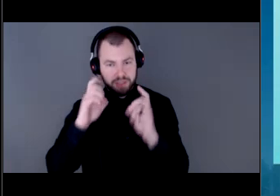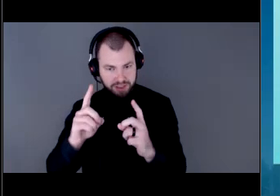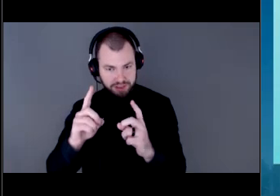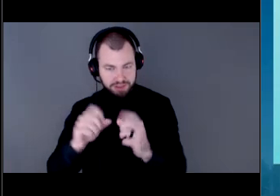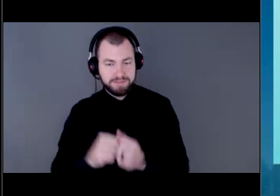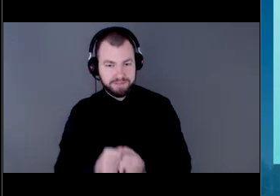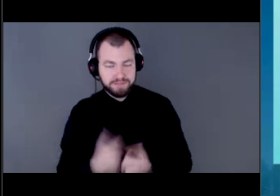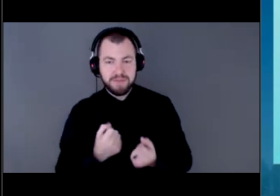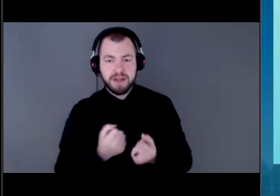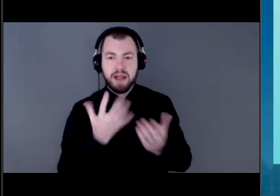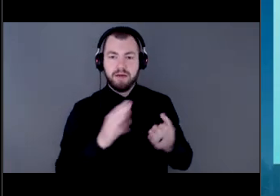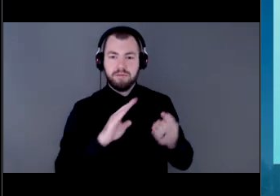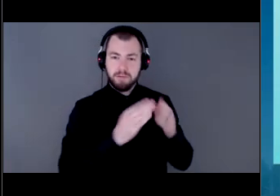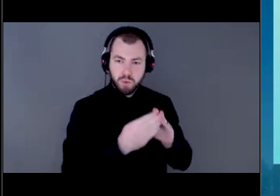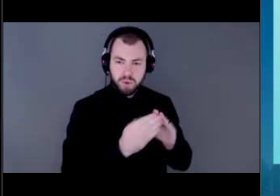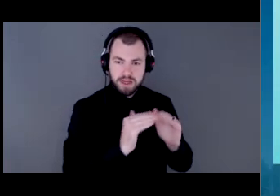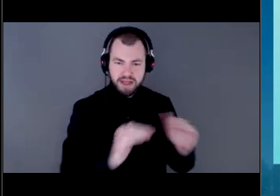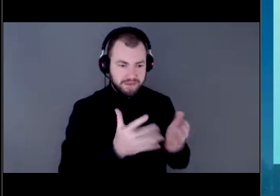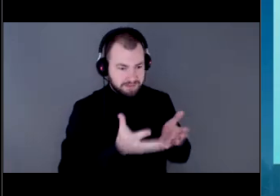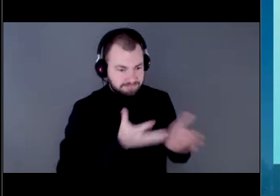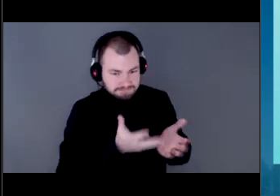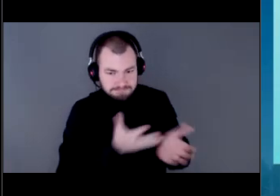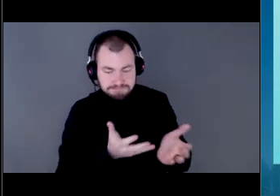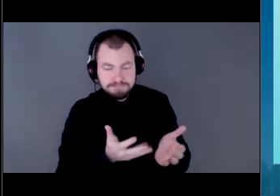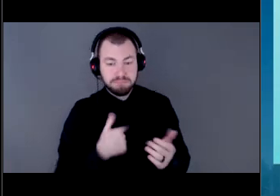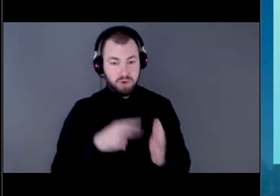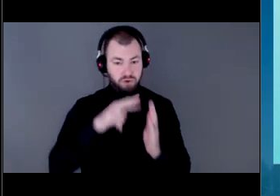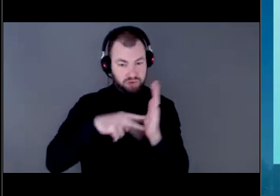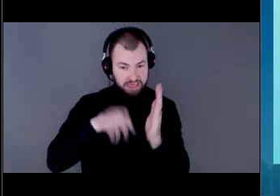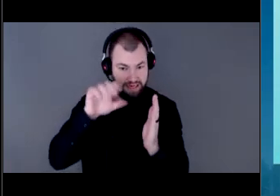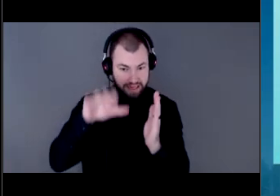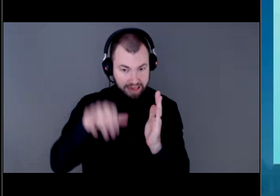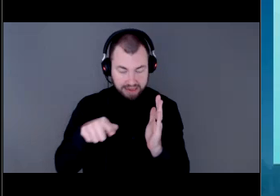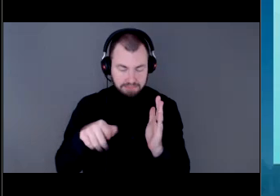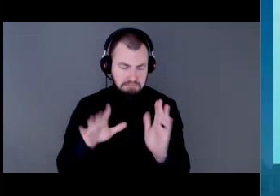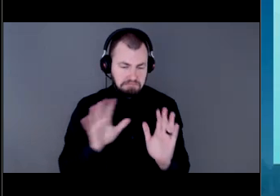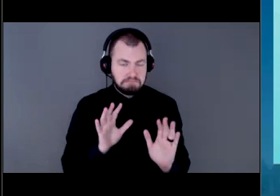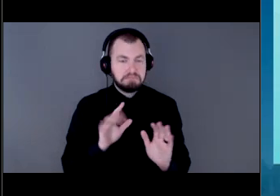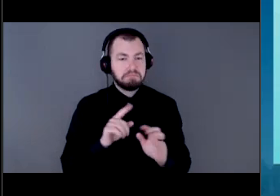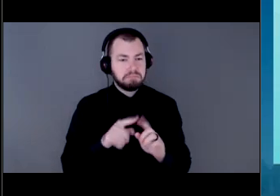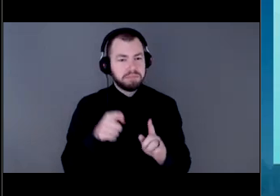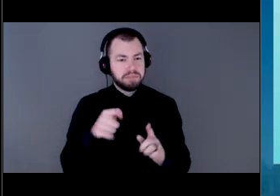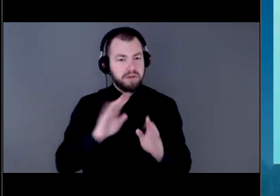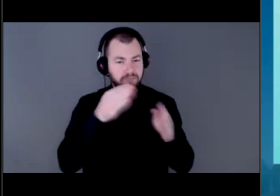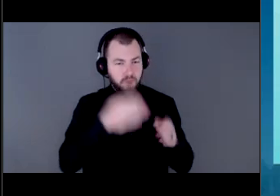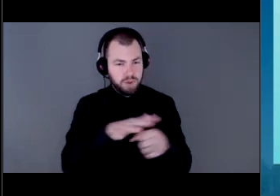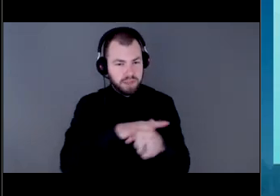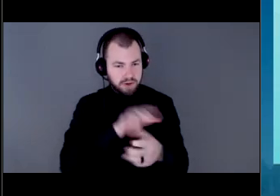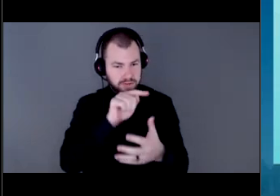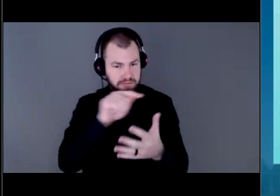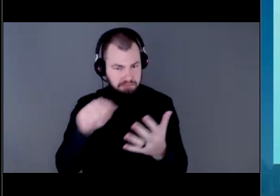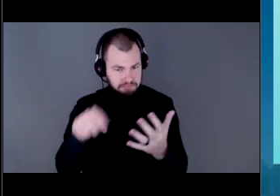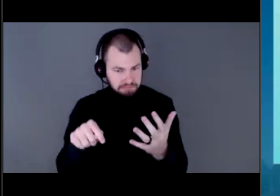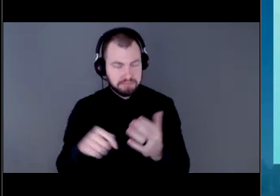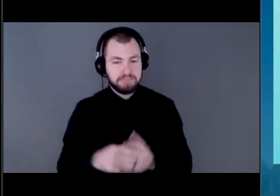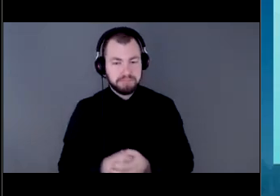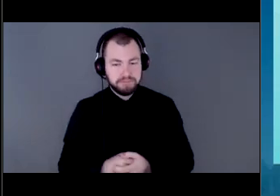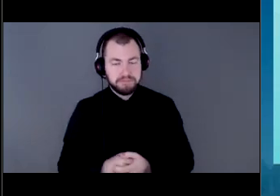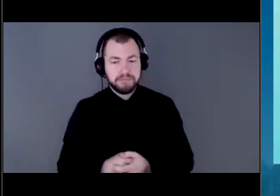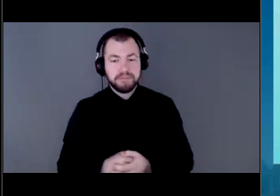community level. I'm not going to read this slide, but these are our focus areas. And thanks to this funding,